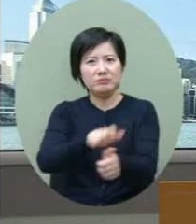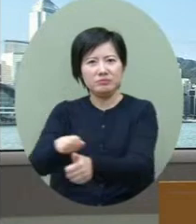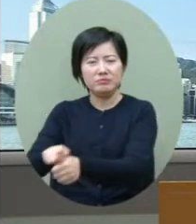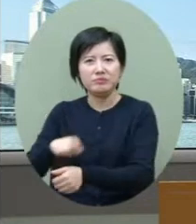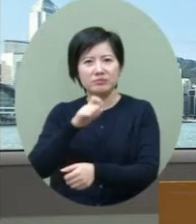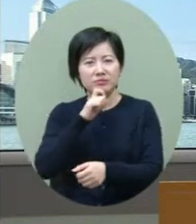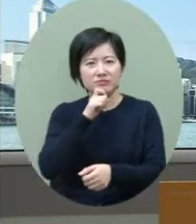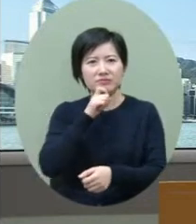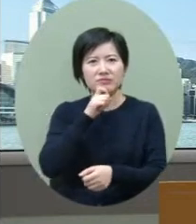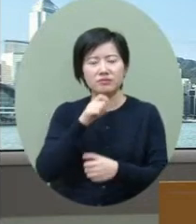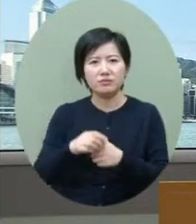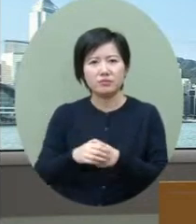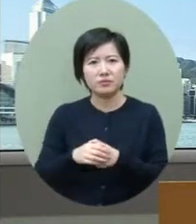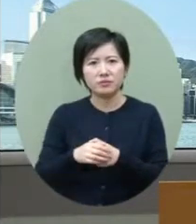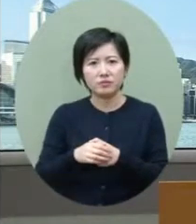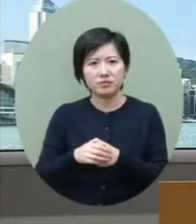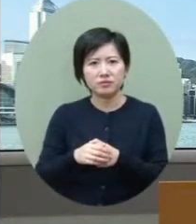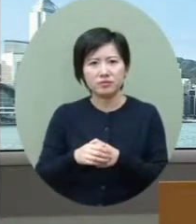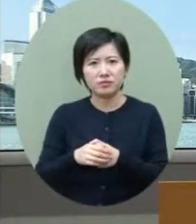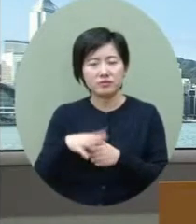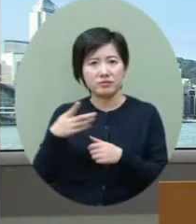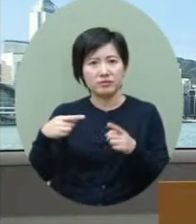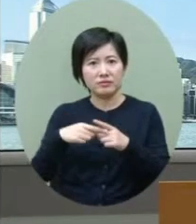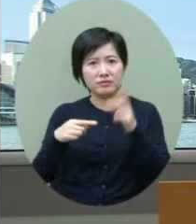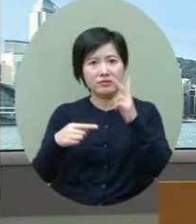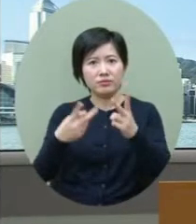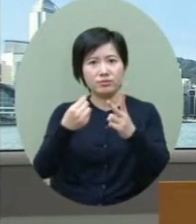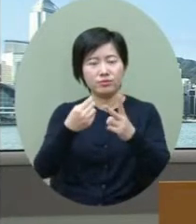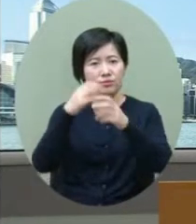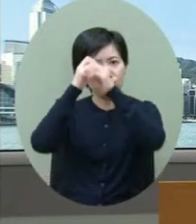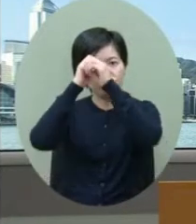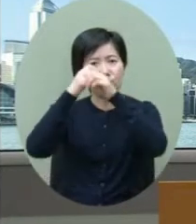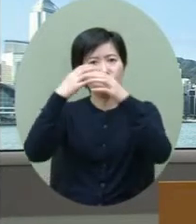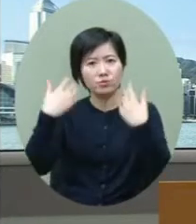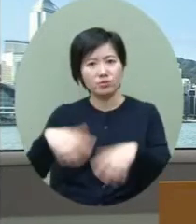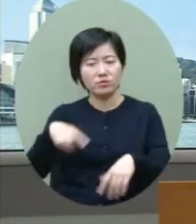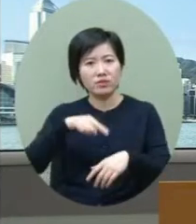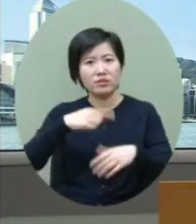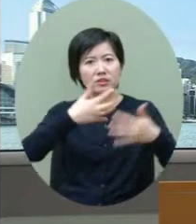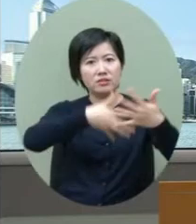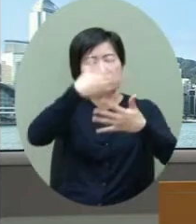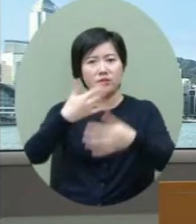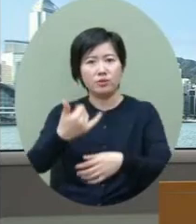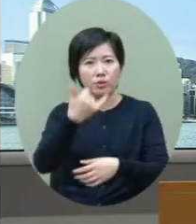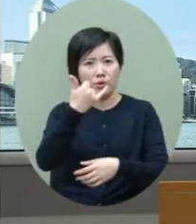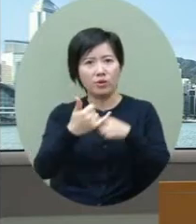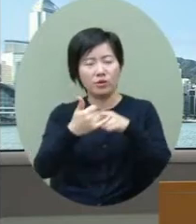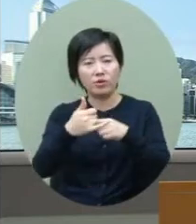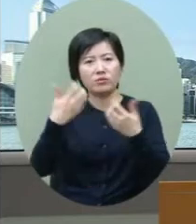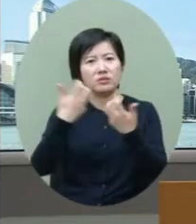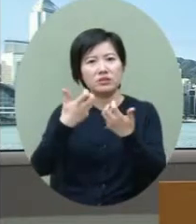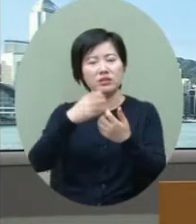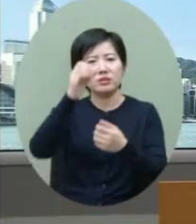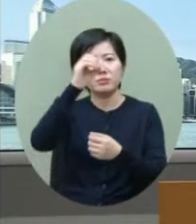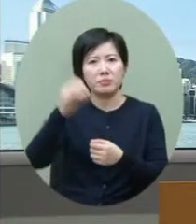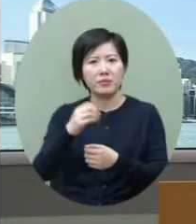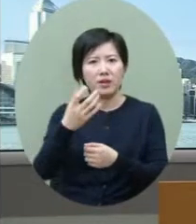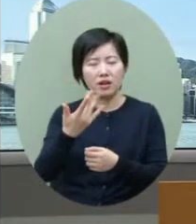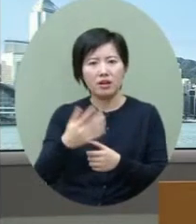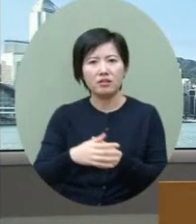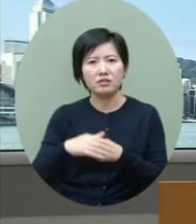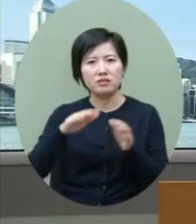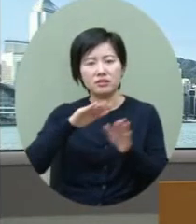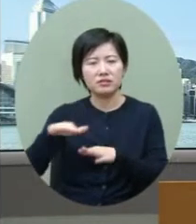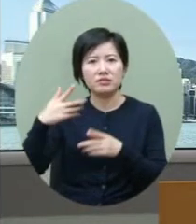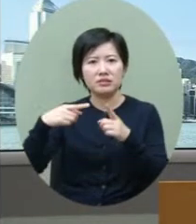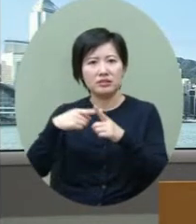Po that underwent compulsory testing, and that 220